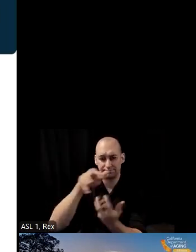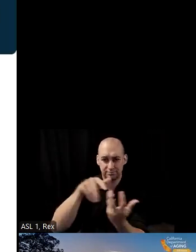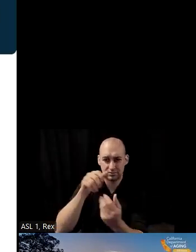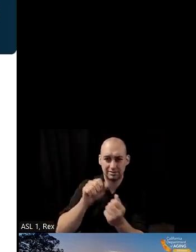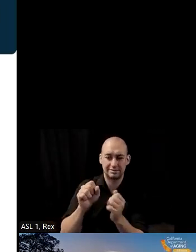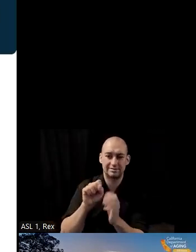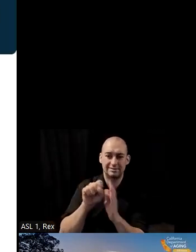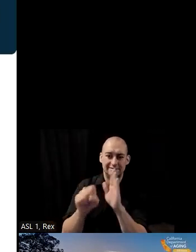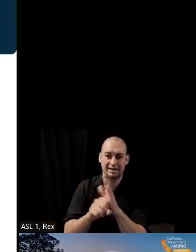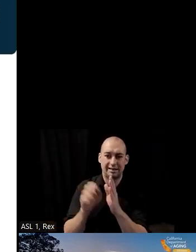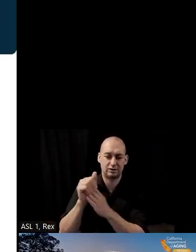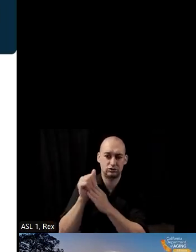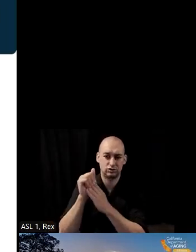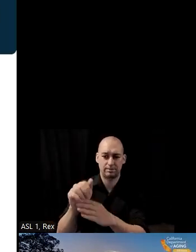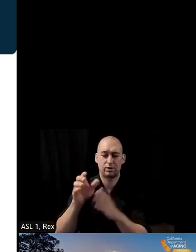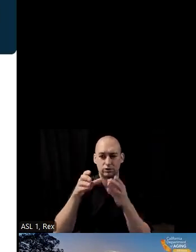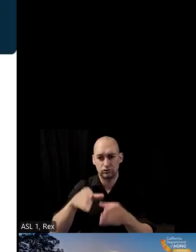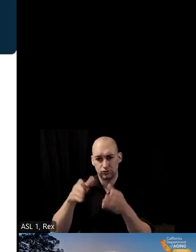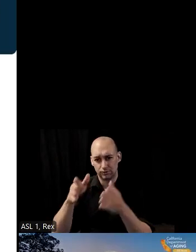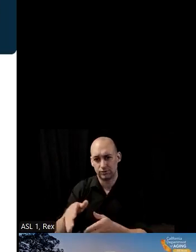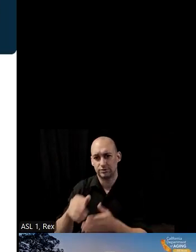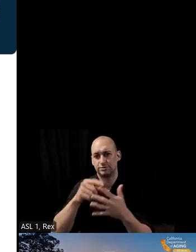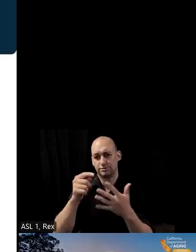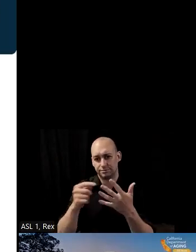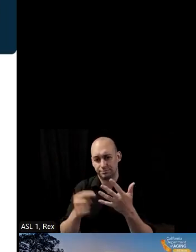this work. And I'm going to talk to you a bit about what it looks like. Next slide, please.